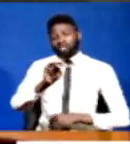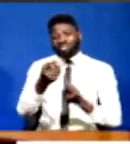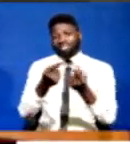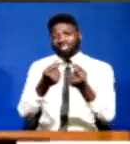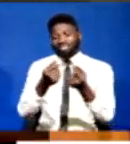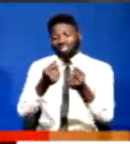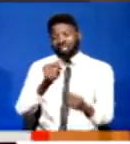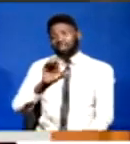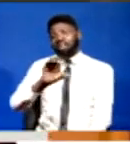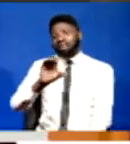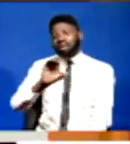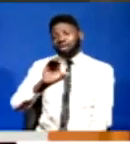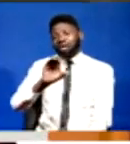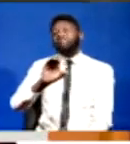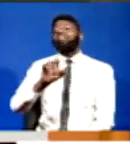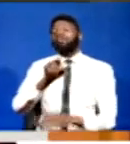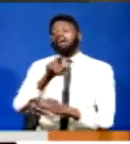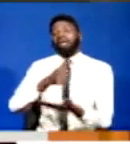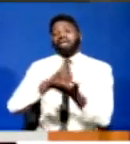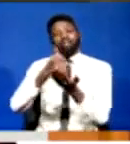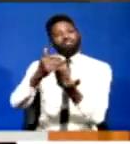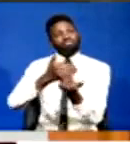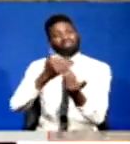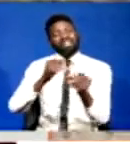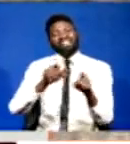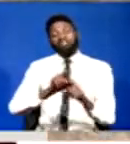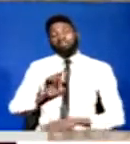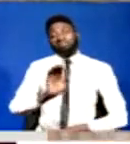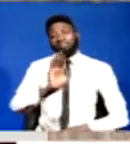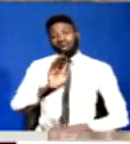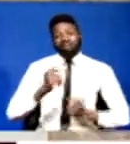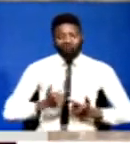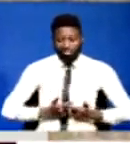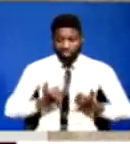them in conservation and improve their livelihood.